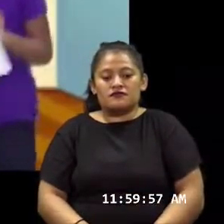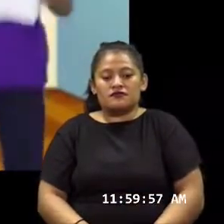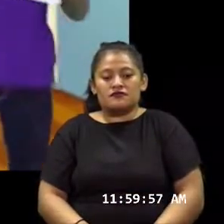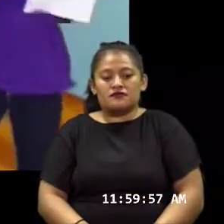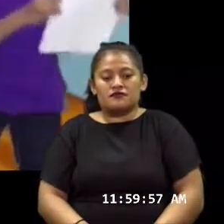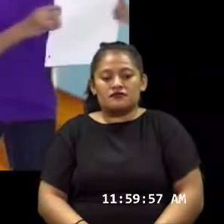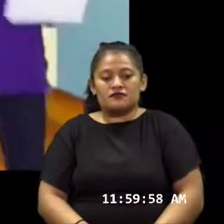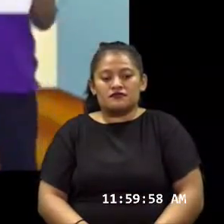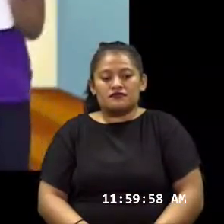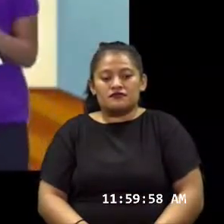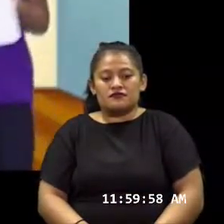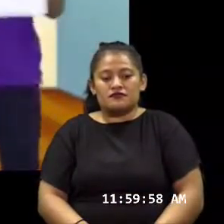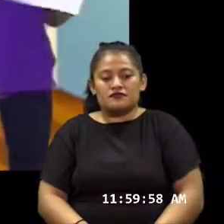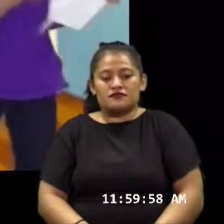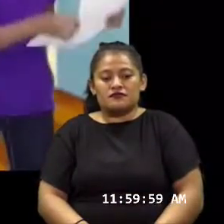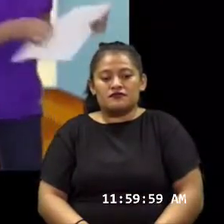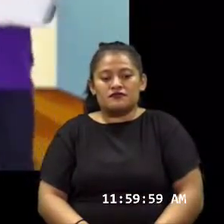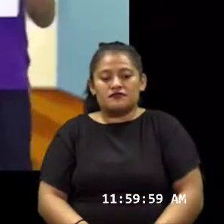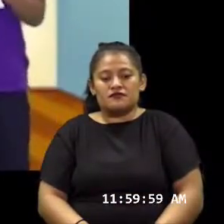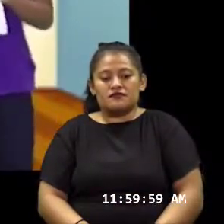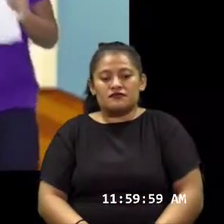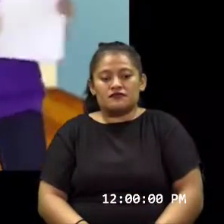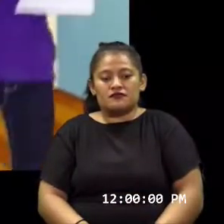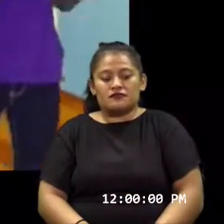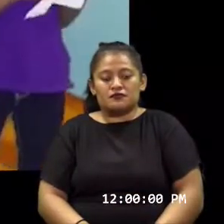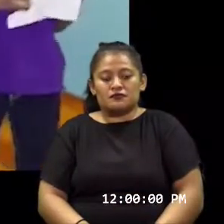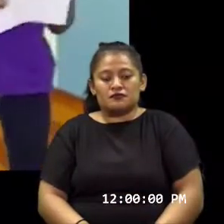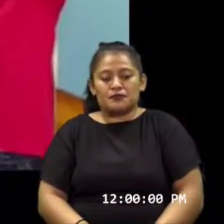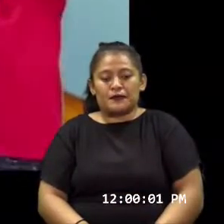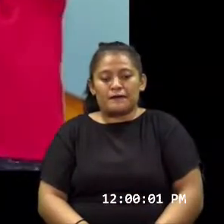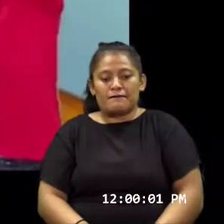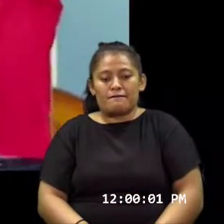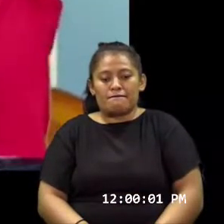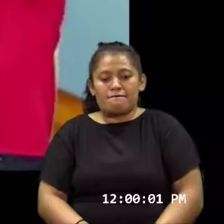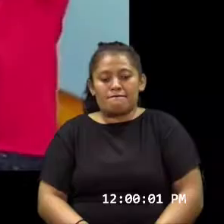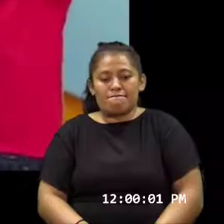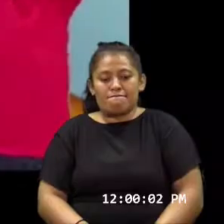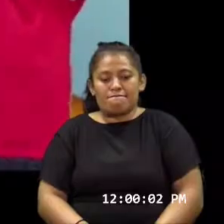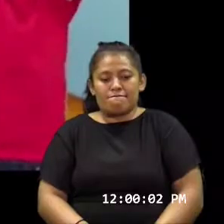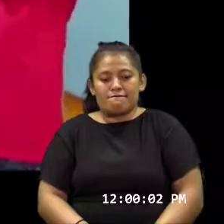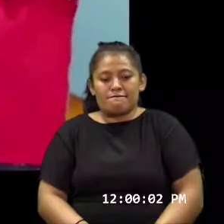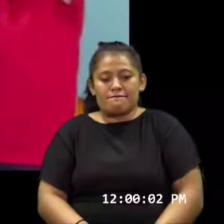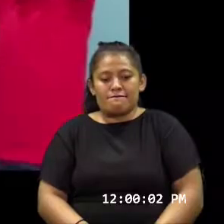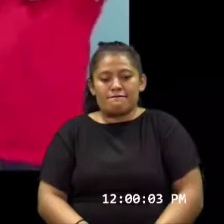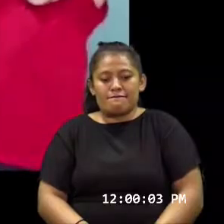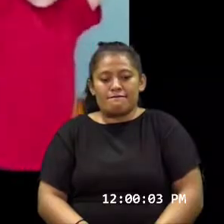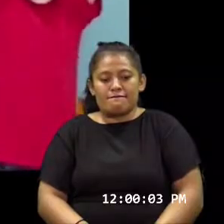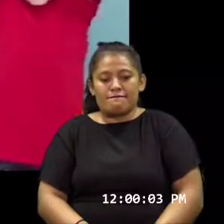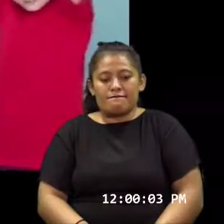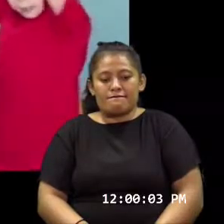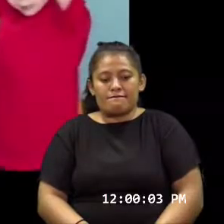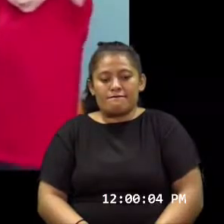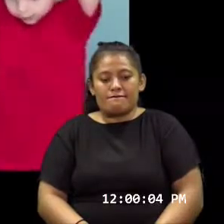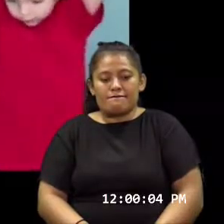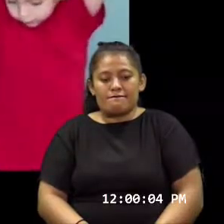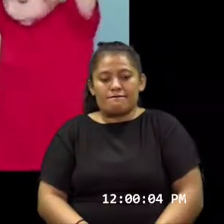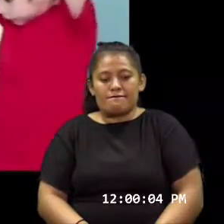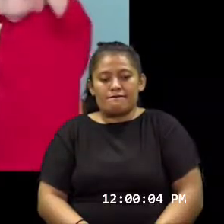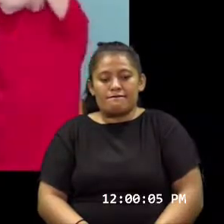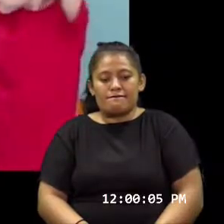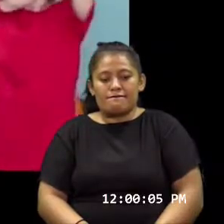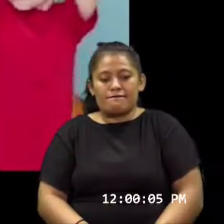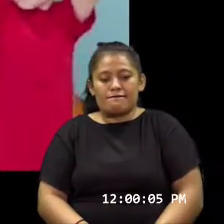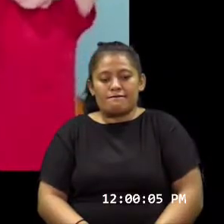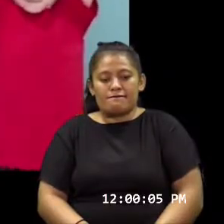song. It's the paragraph song. Hey, hey, hey. The paragraph song. It's the paragraph song. Hey,